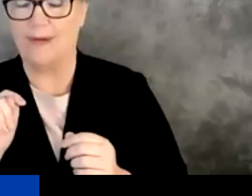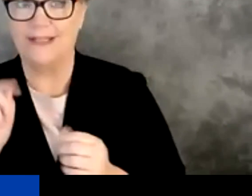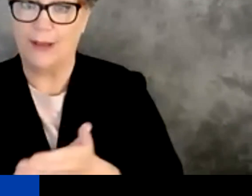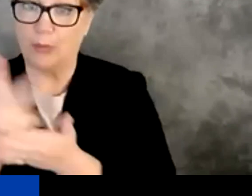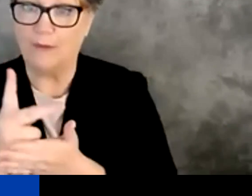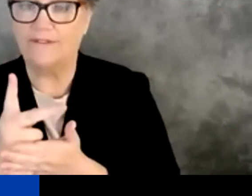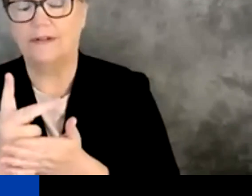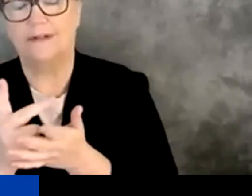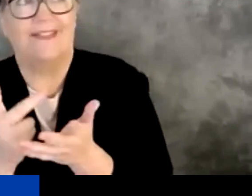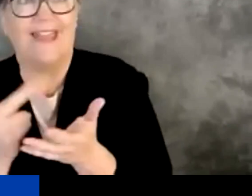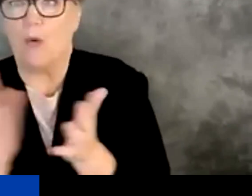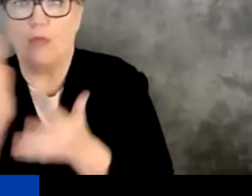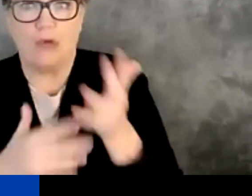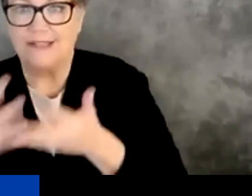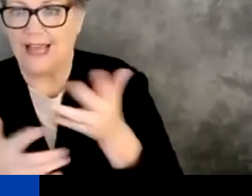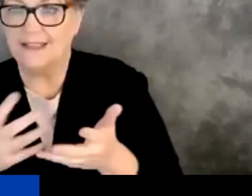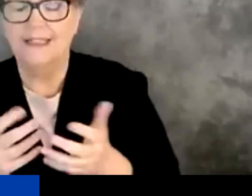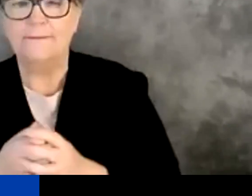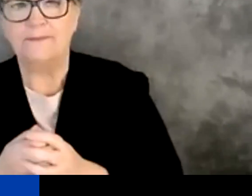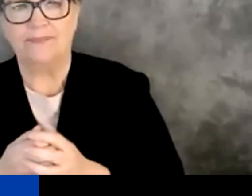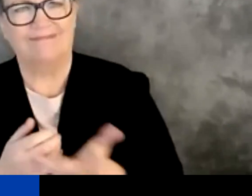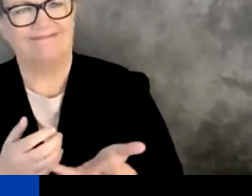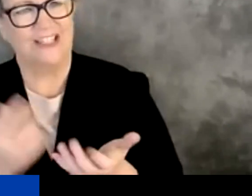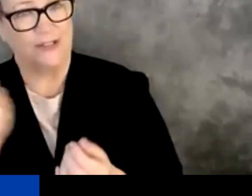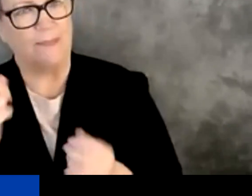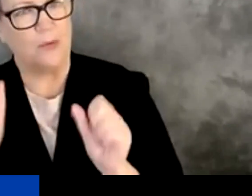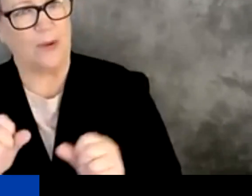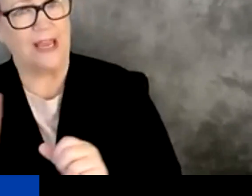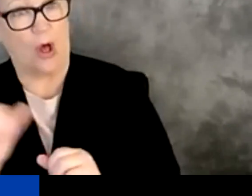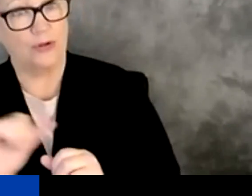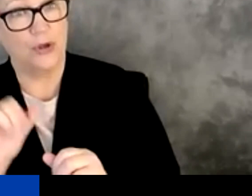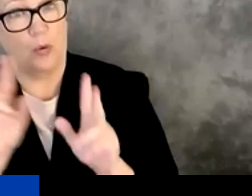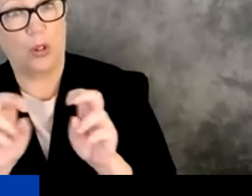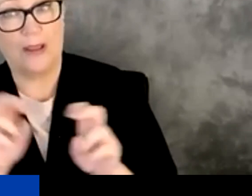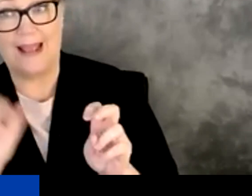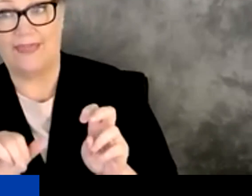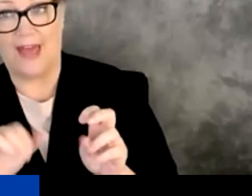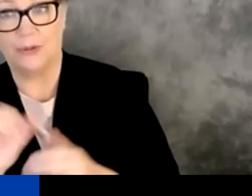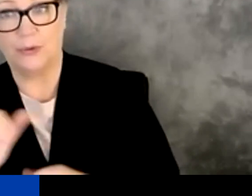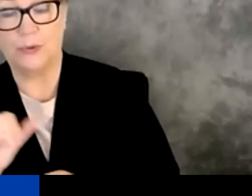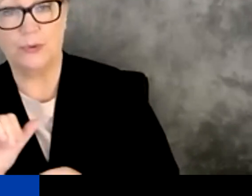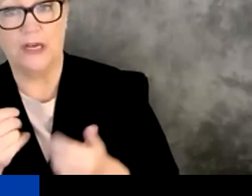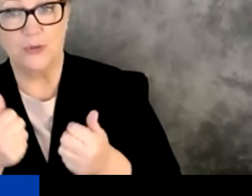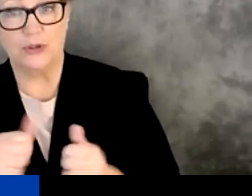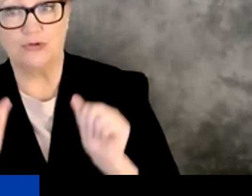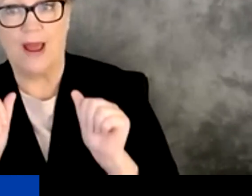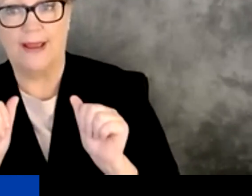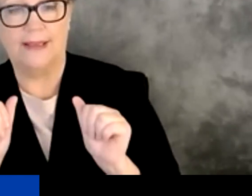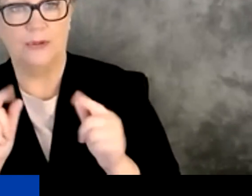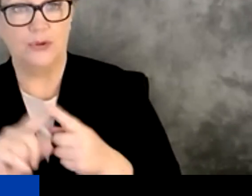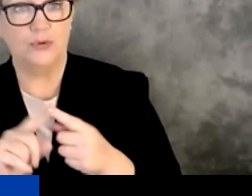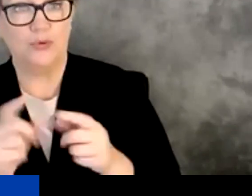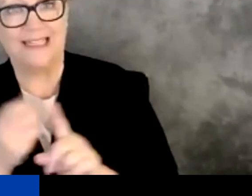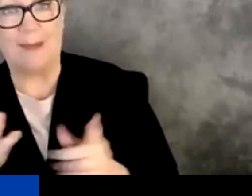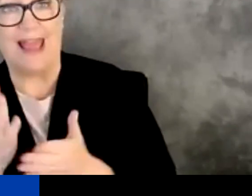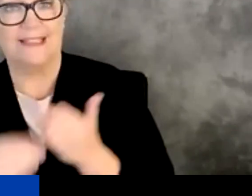and the whole process. And just wondering if that's something that we're also taking a look at as we're trying to expand some of